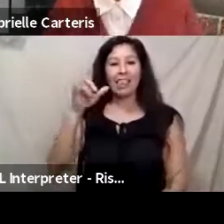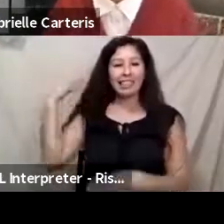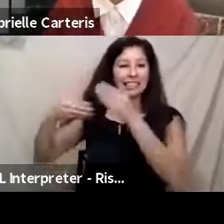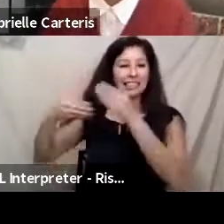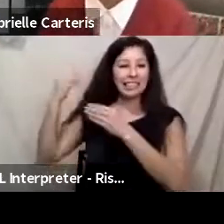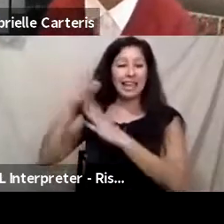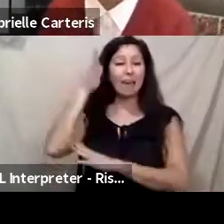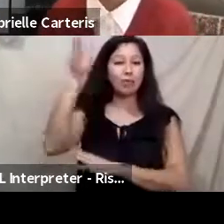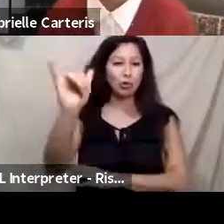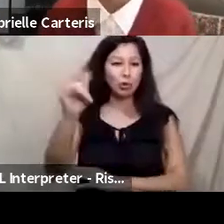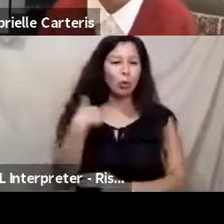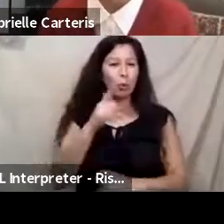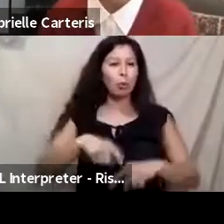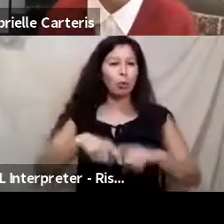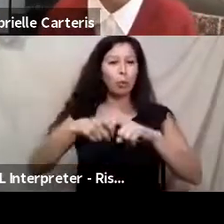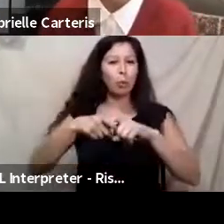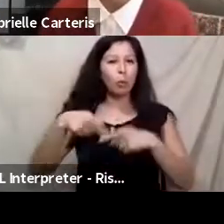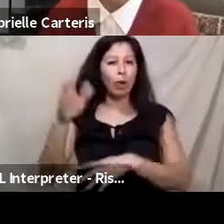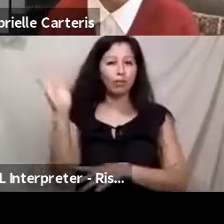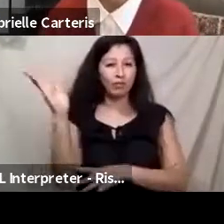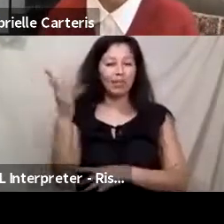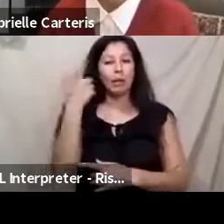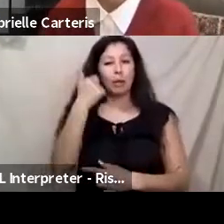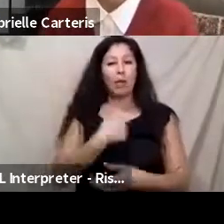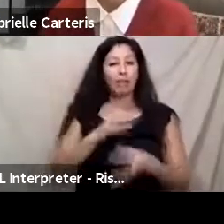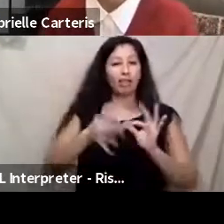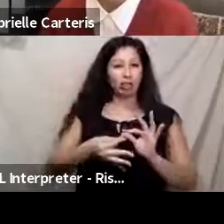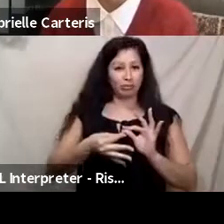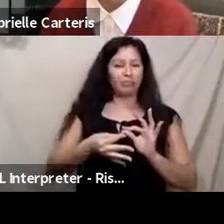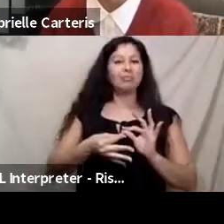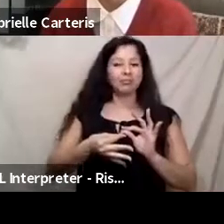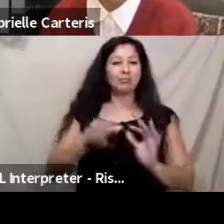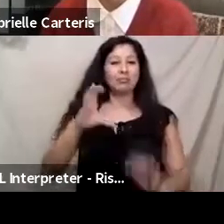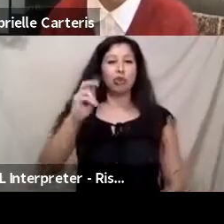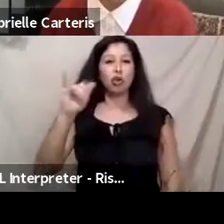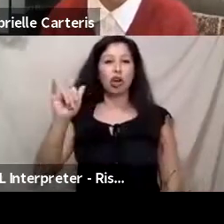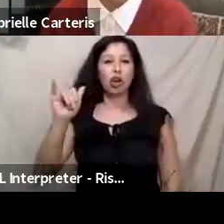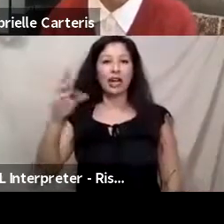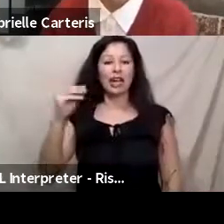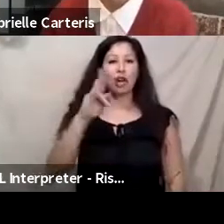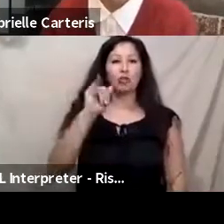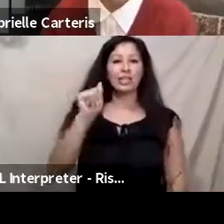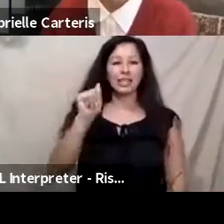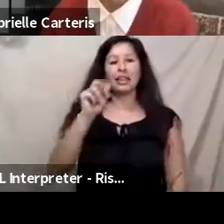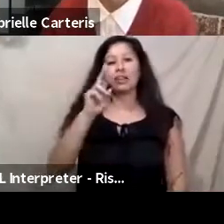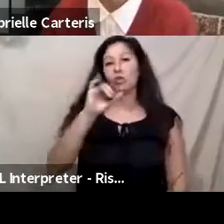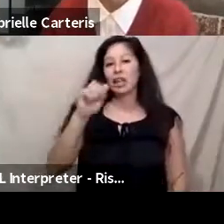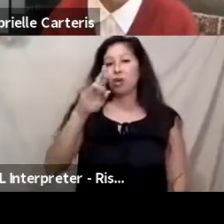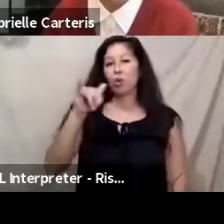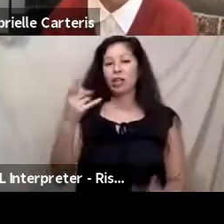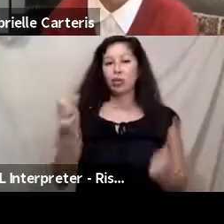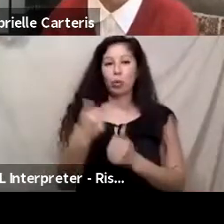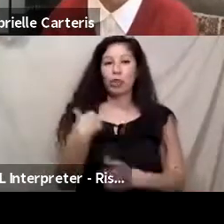be pausing throughout as we have ASL interpreters Courtney Nimmersheim and Risa Rojas here with us today